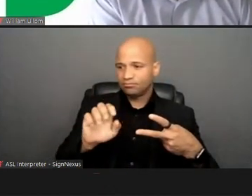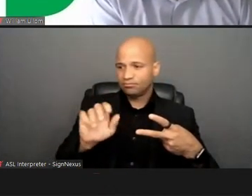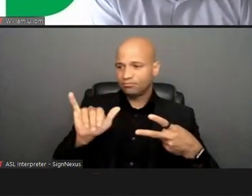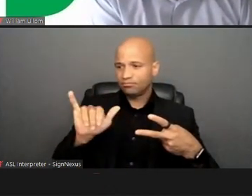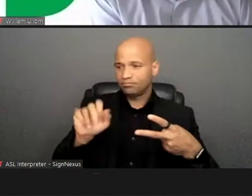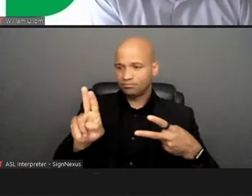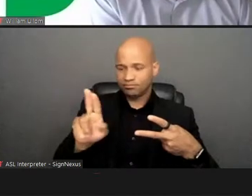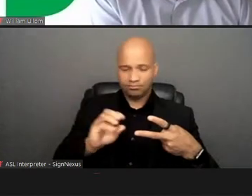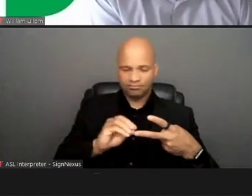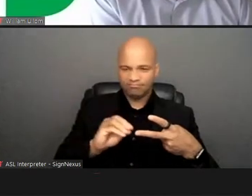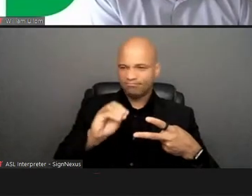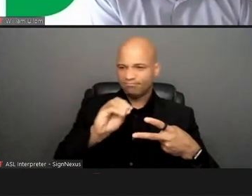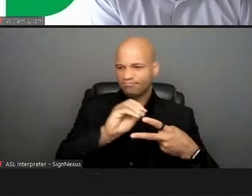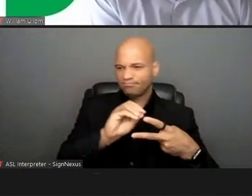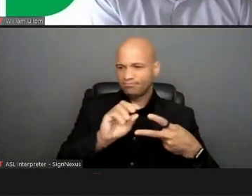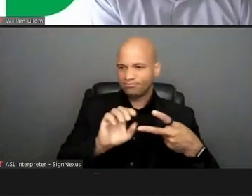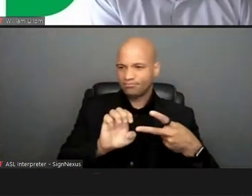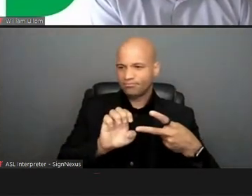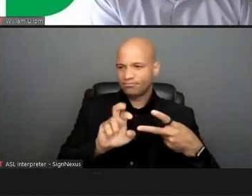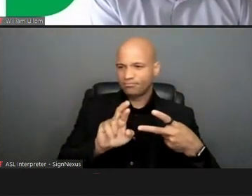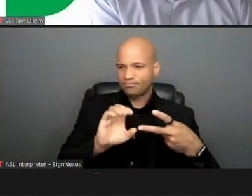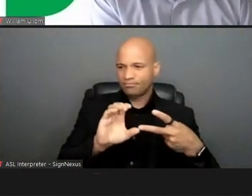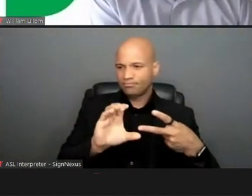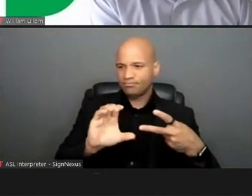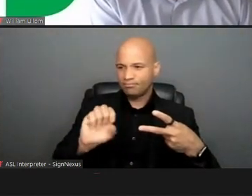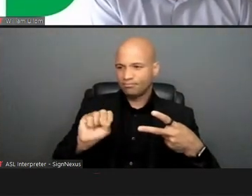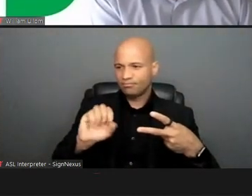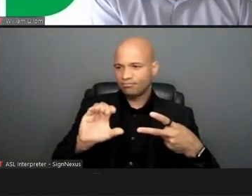you followed by Eric Shaw